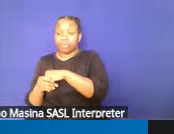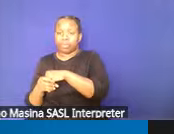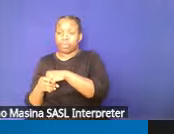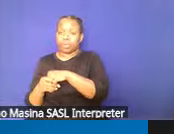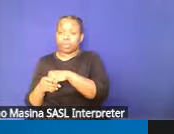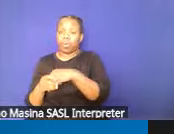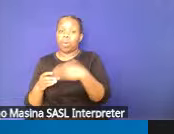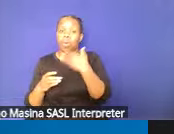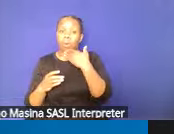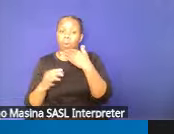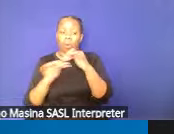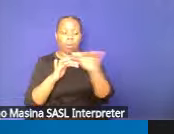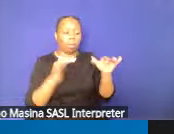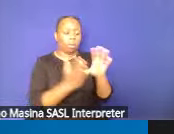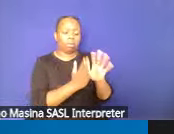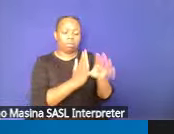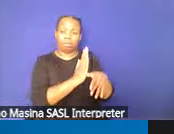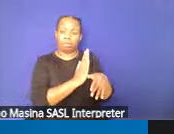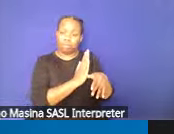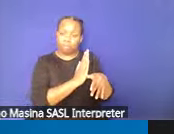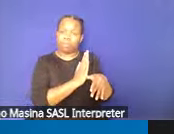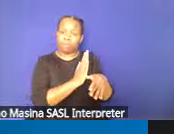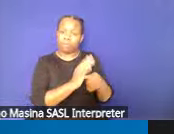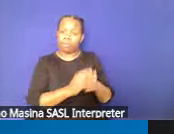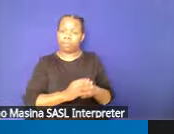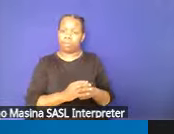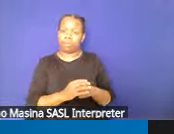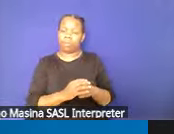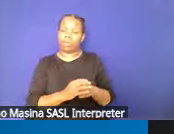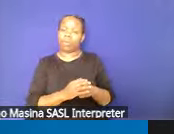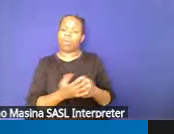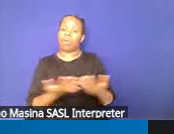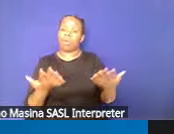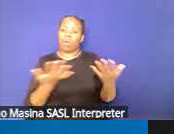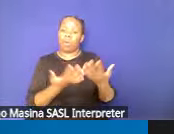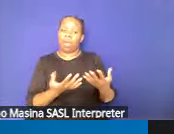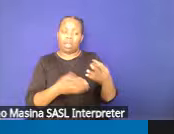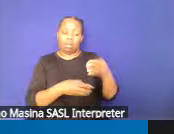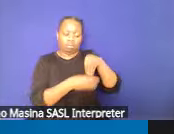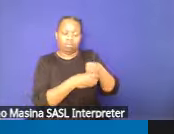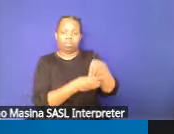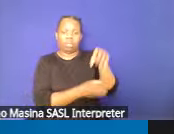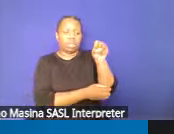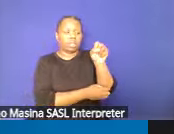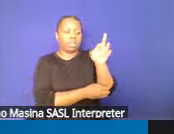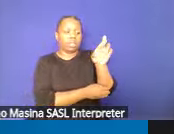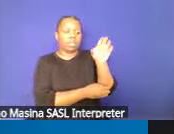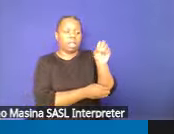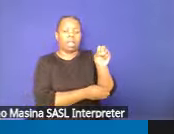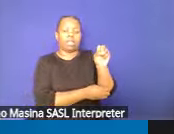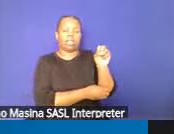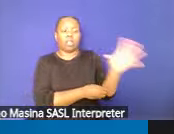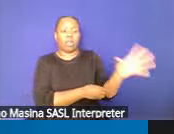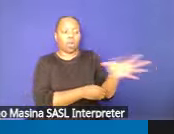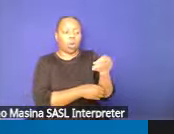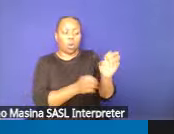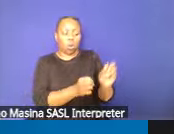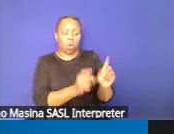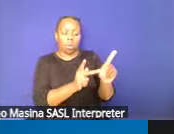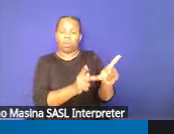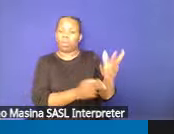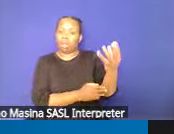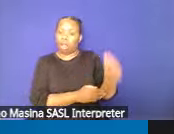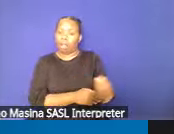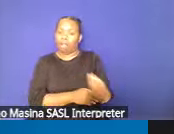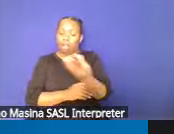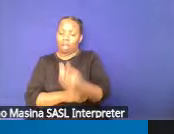persons with disabilities within SARS, in all the opportunities that we have, and what